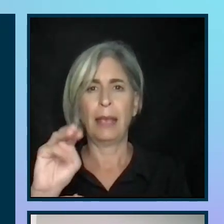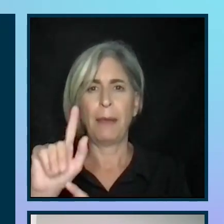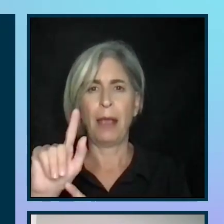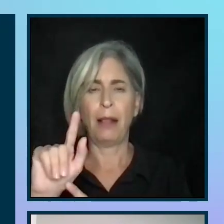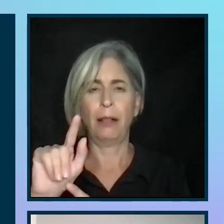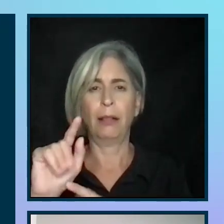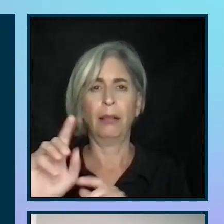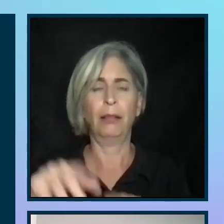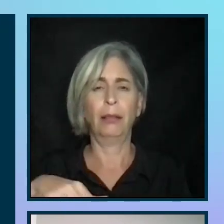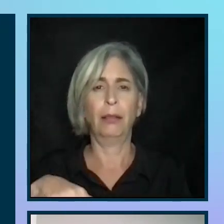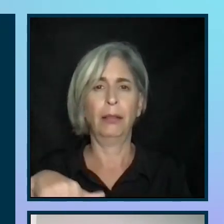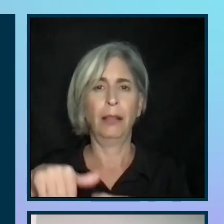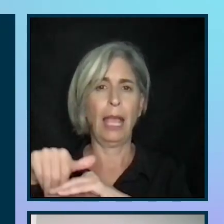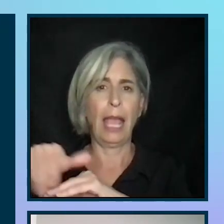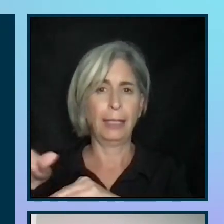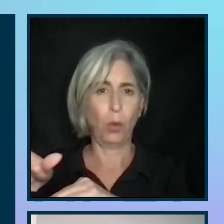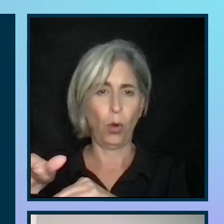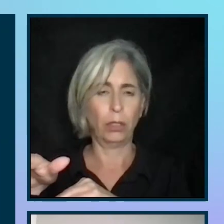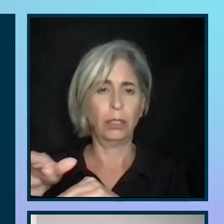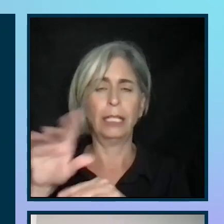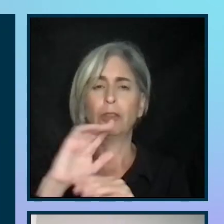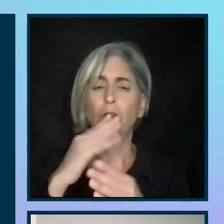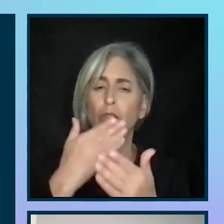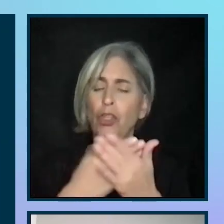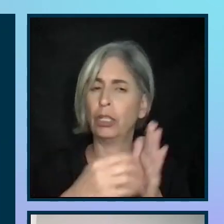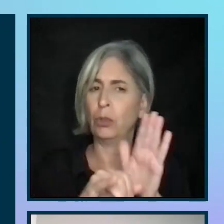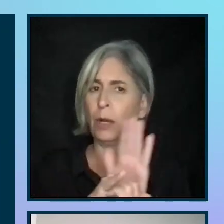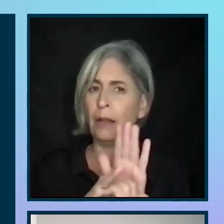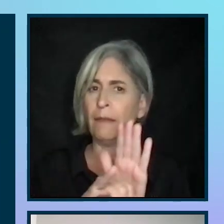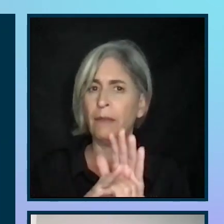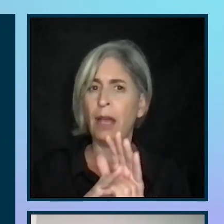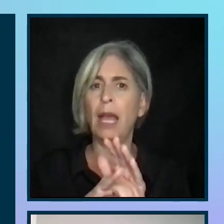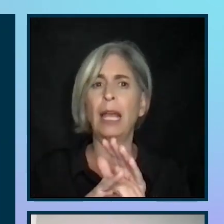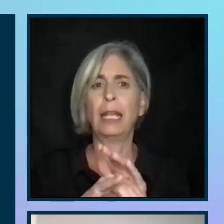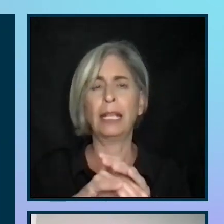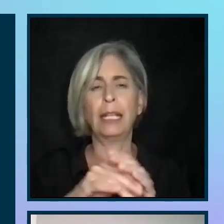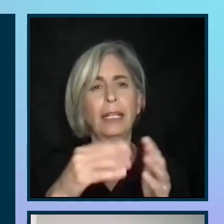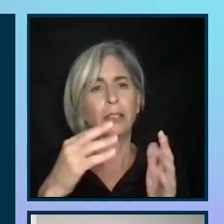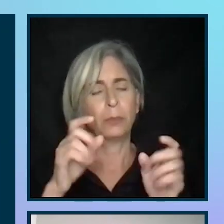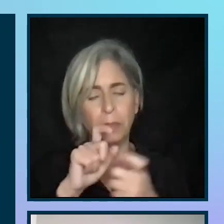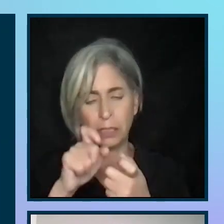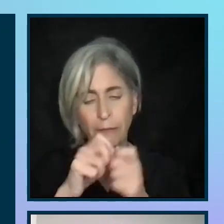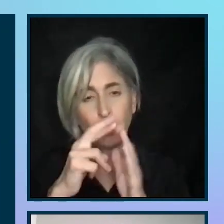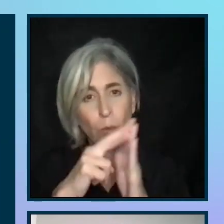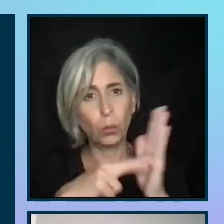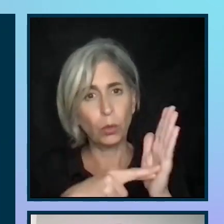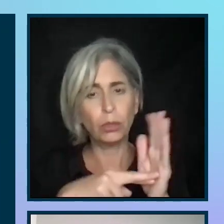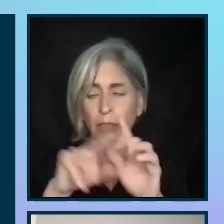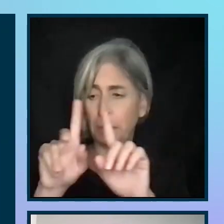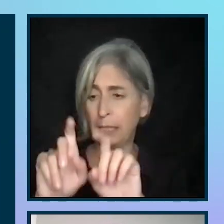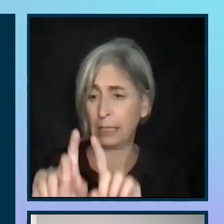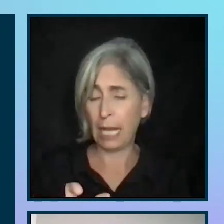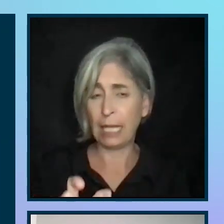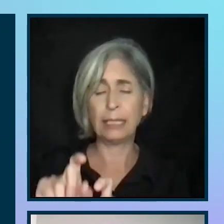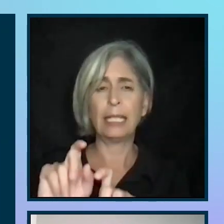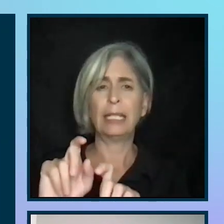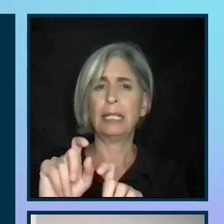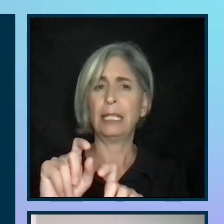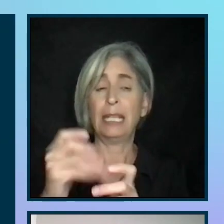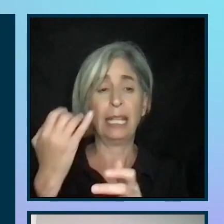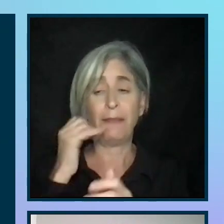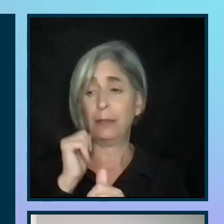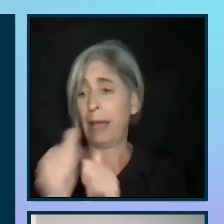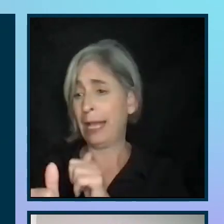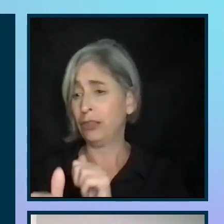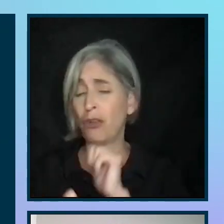tool because it identifies for you the specific rules that have been tested, what has not passed or